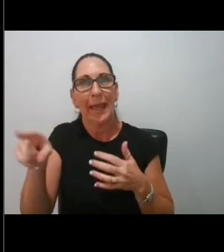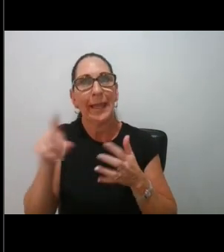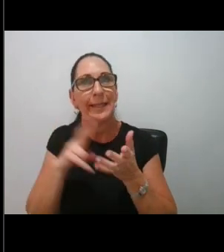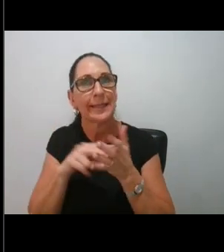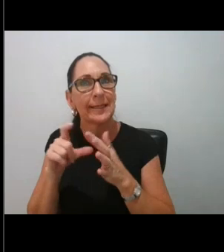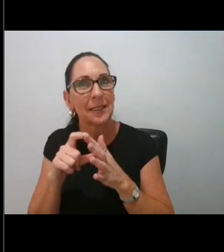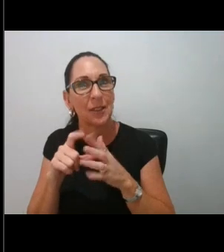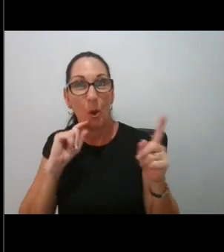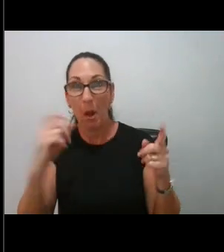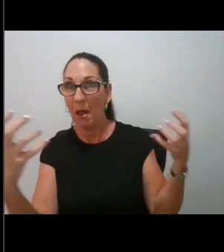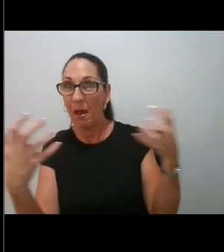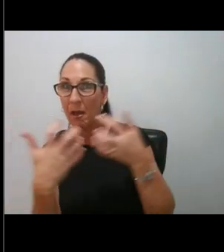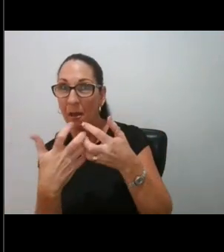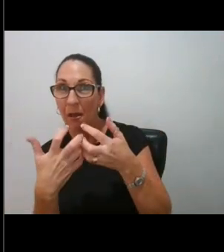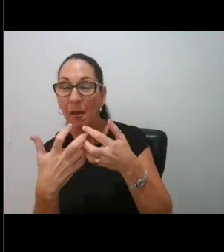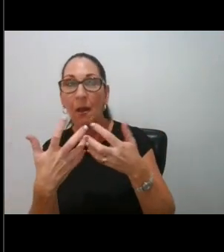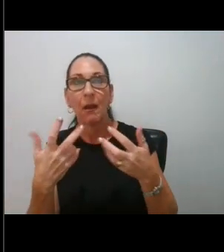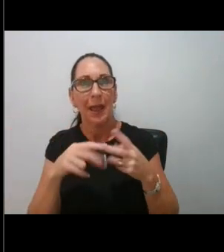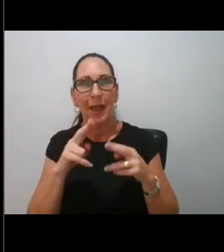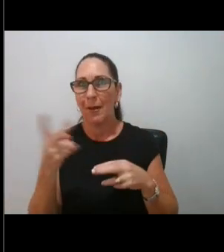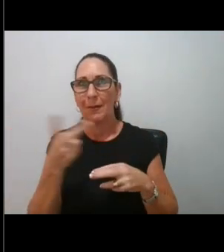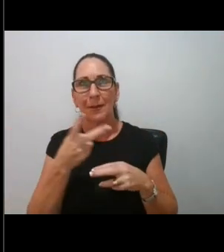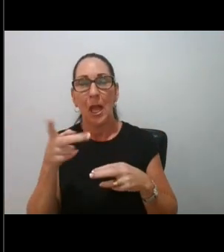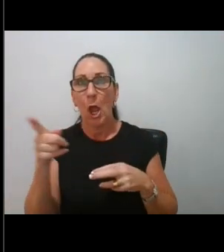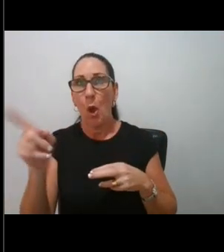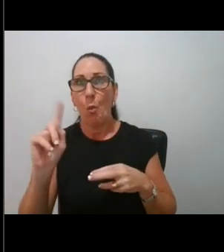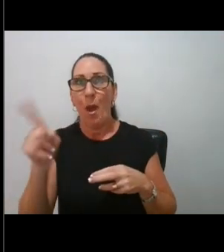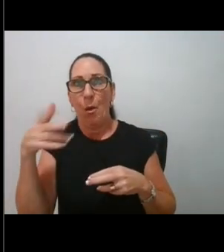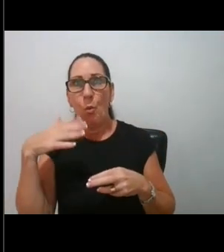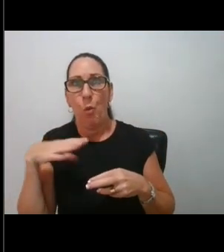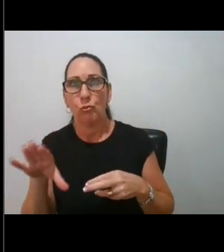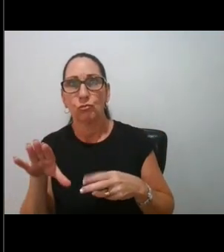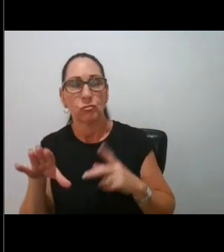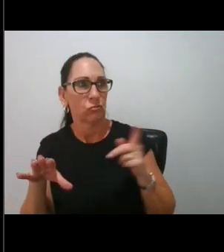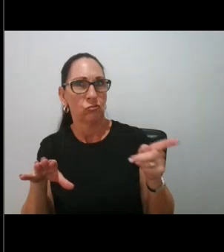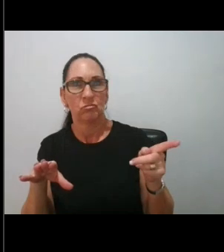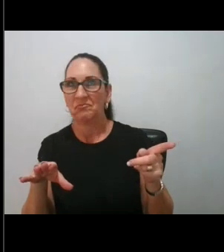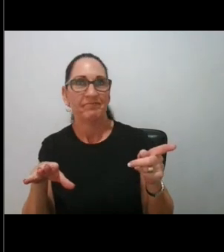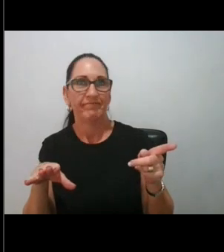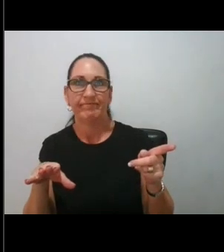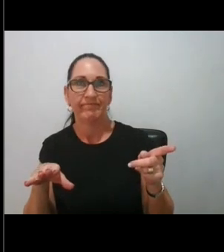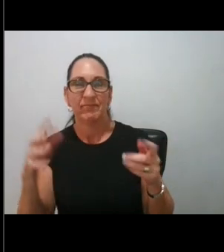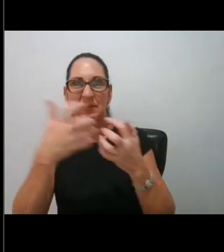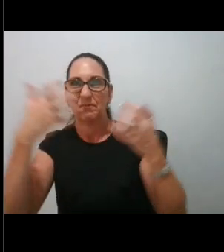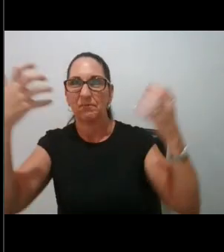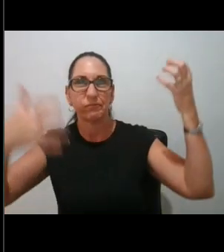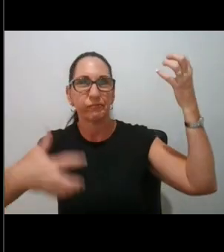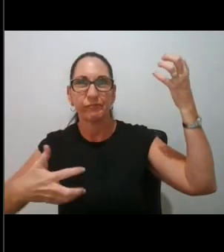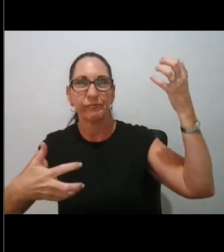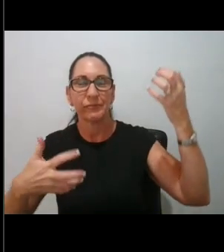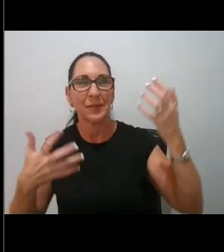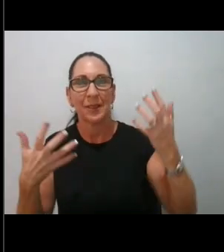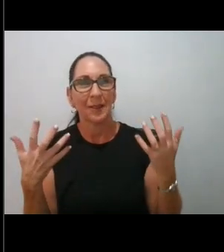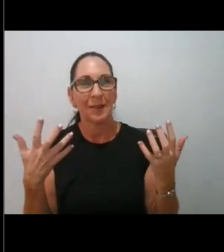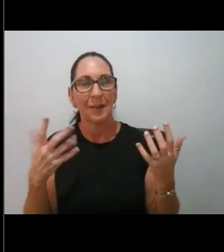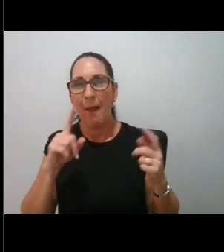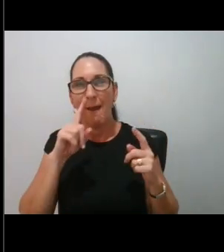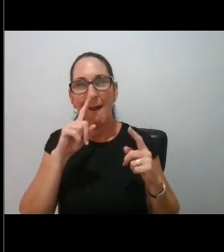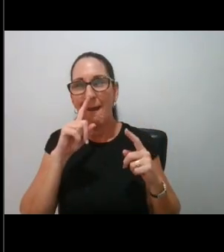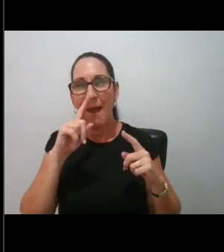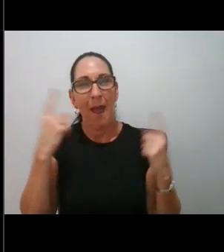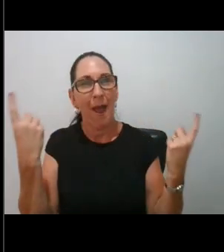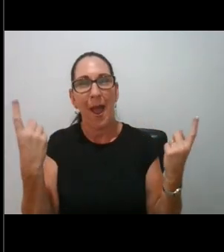there's a significant difference and they really want there to be some kind of absolute establishment about what happened and there's a